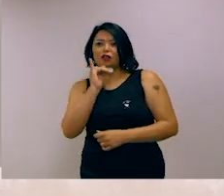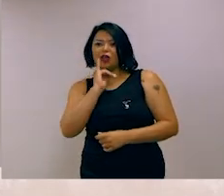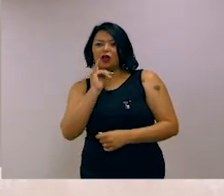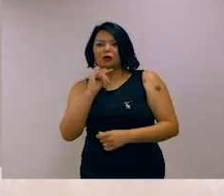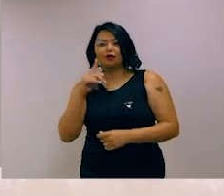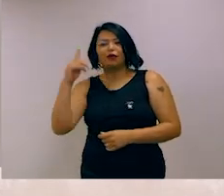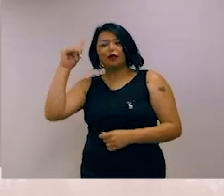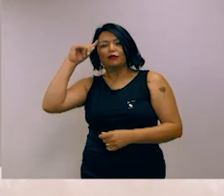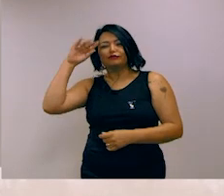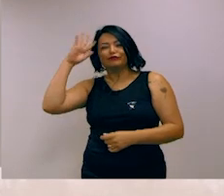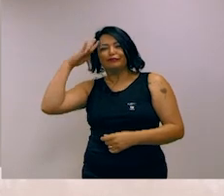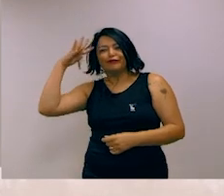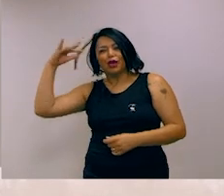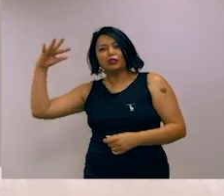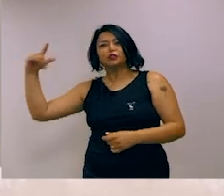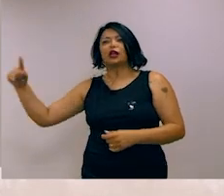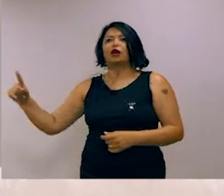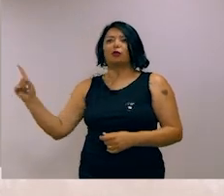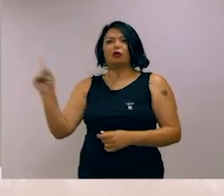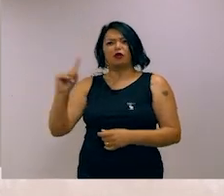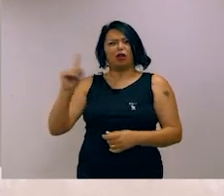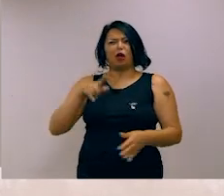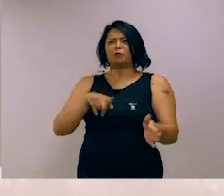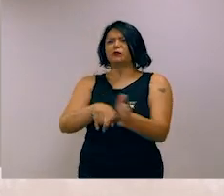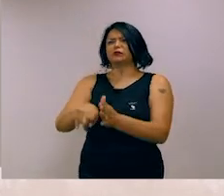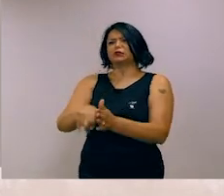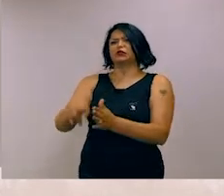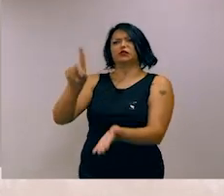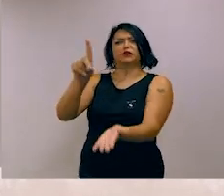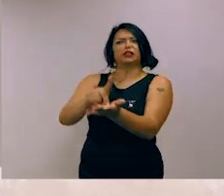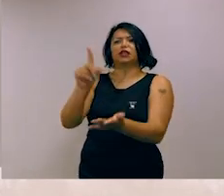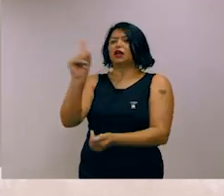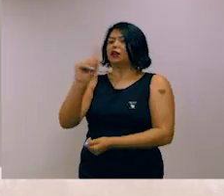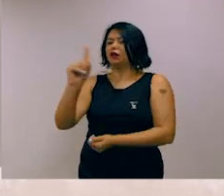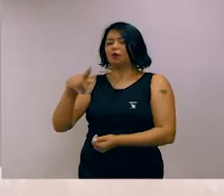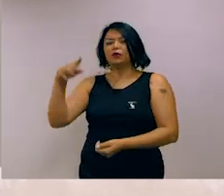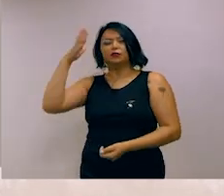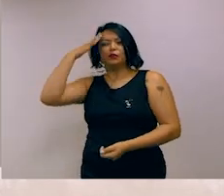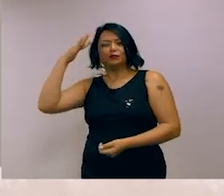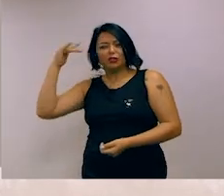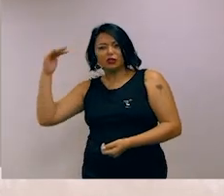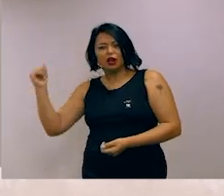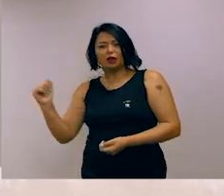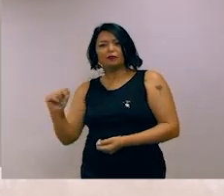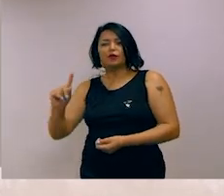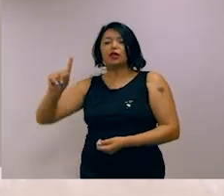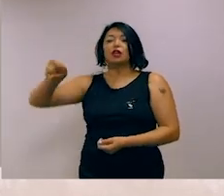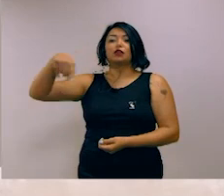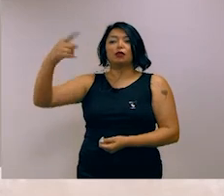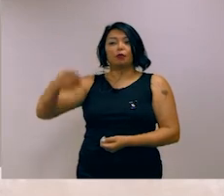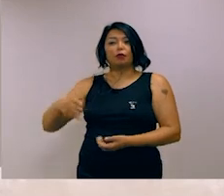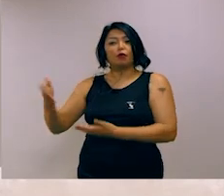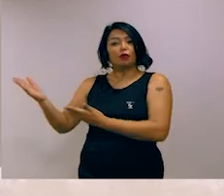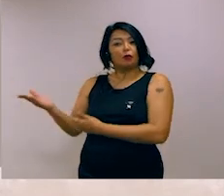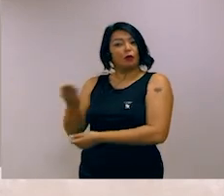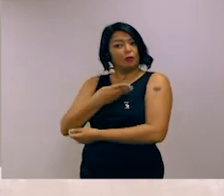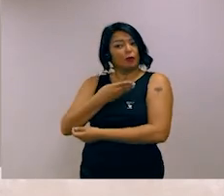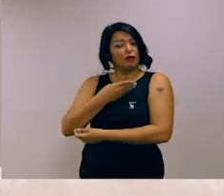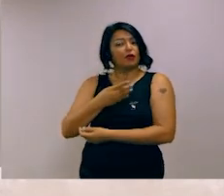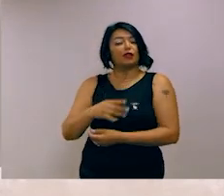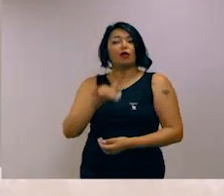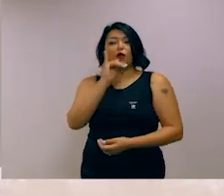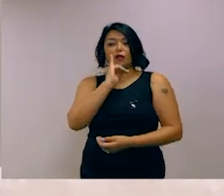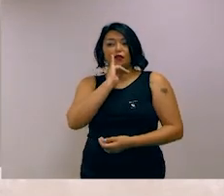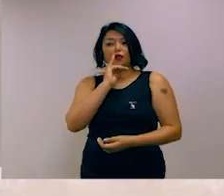research. And later on, as I said, Ilan will present some real examples from current ongoing projects